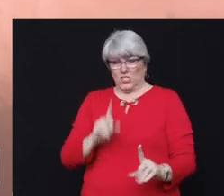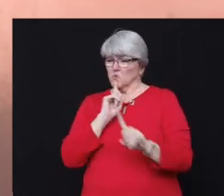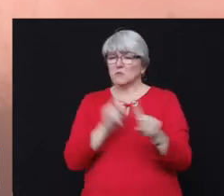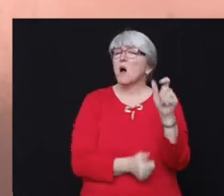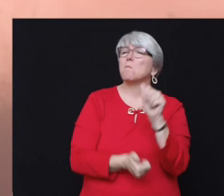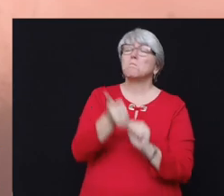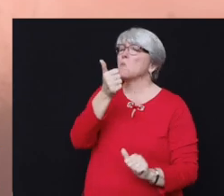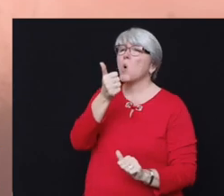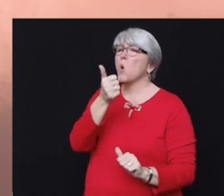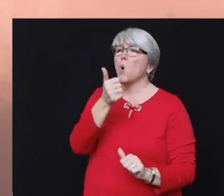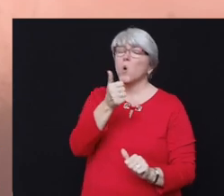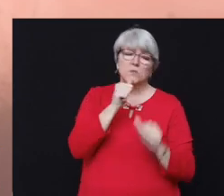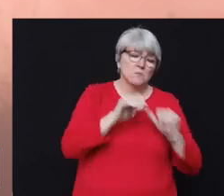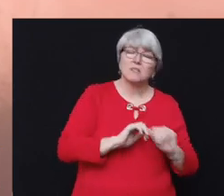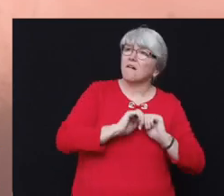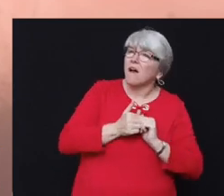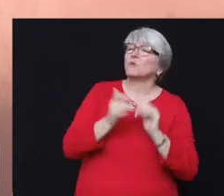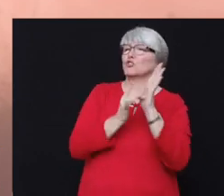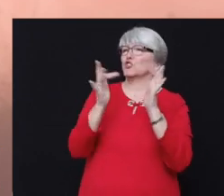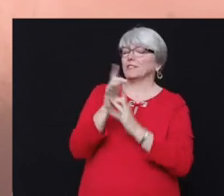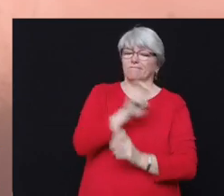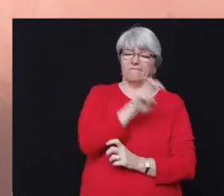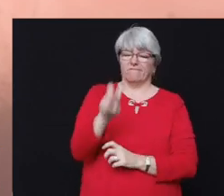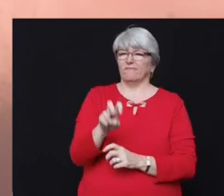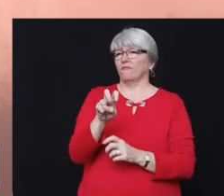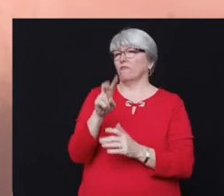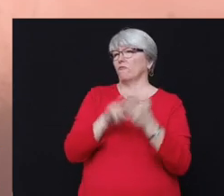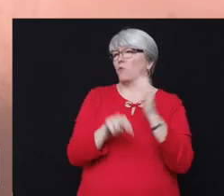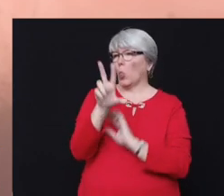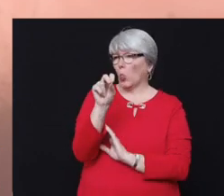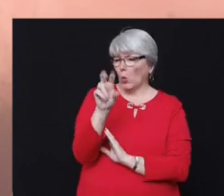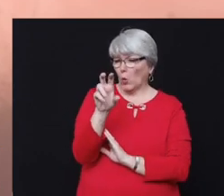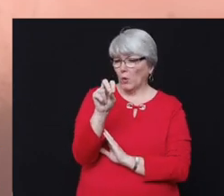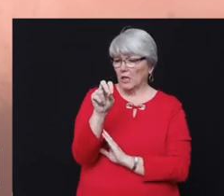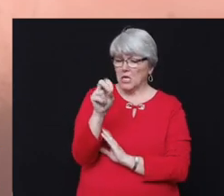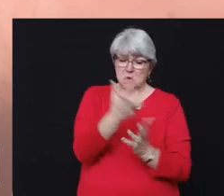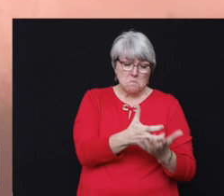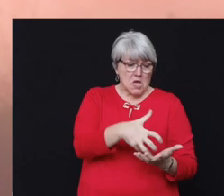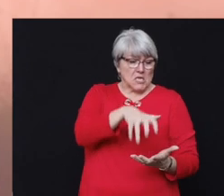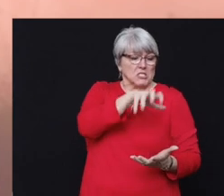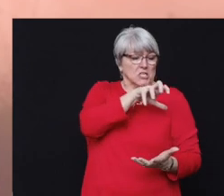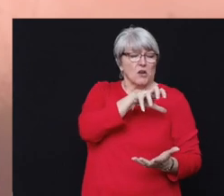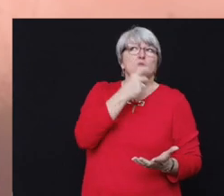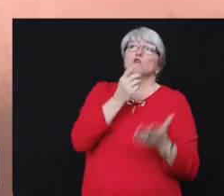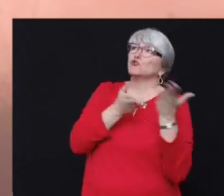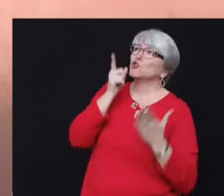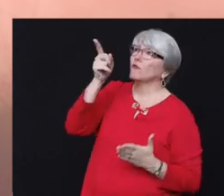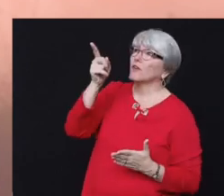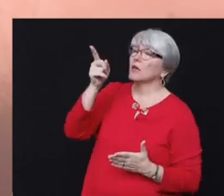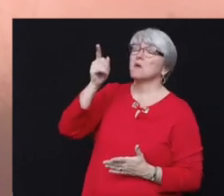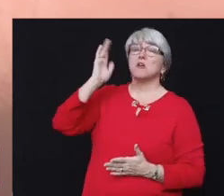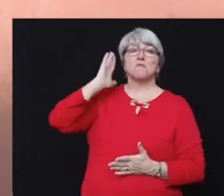most faithfully with Jesus Christ. We're going to jump to verse 30. Posterity will serve him, and